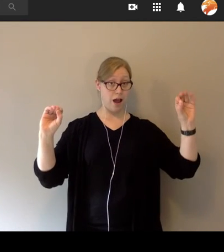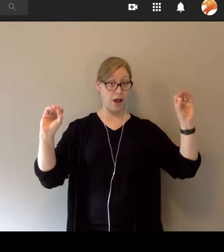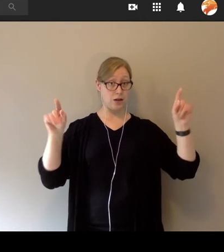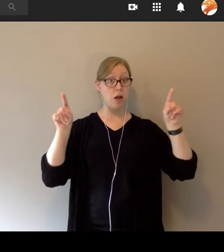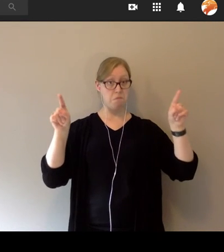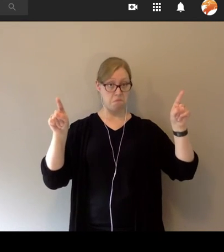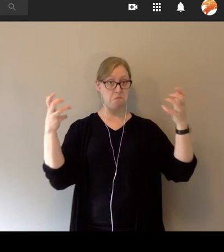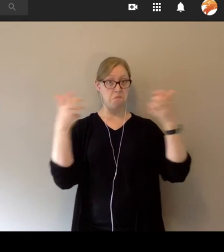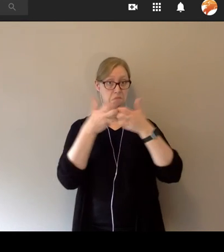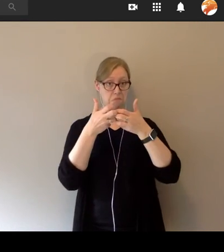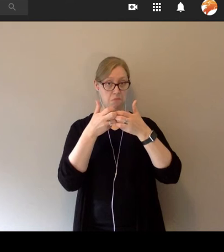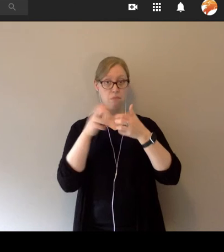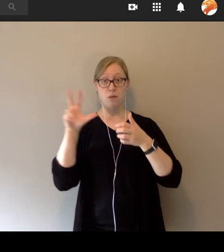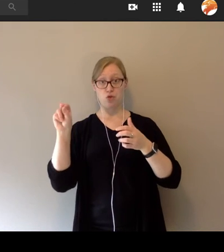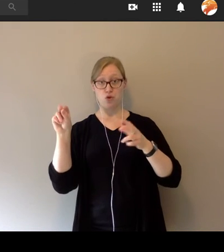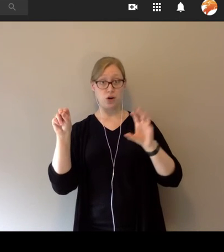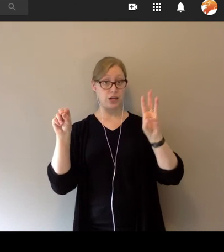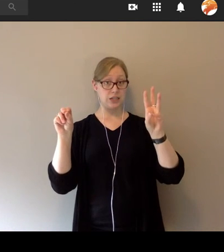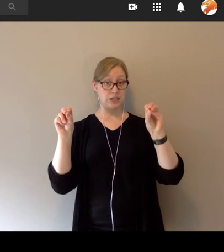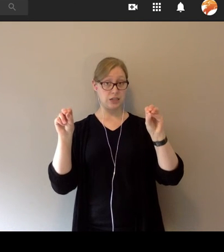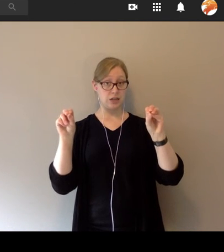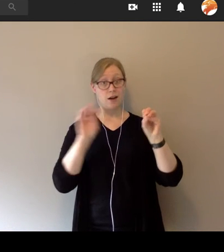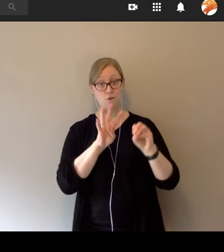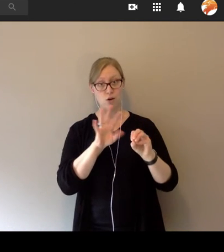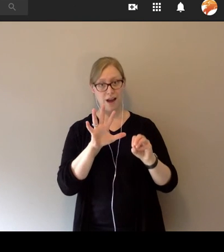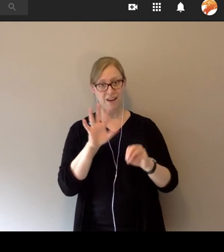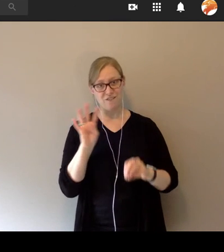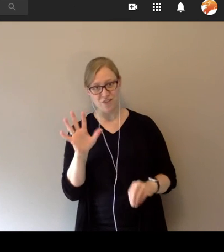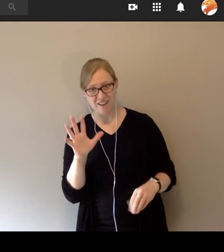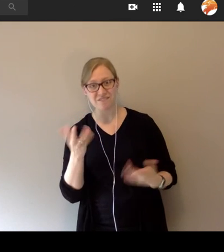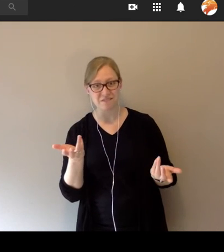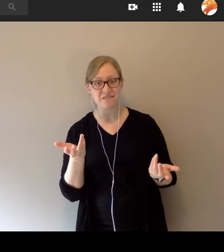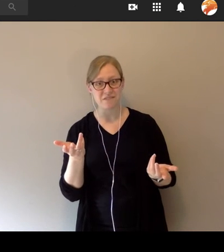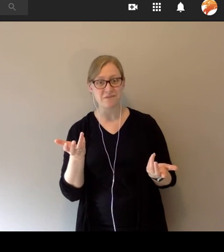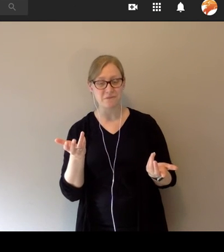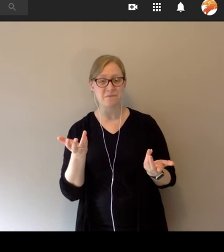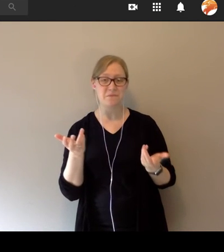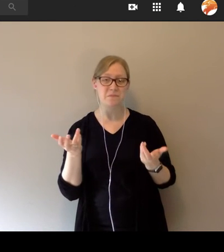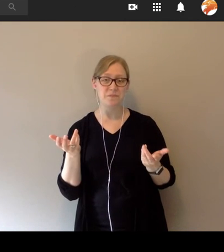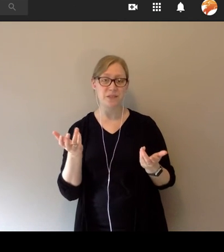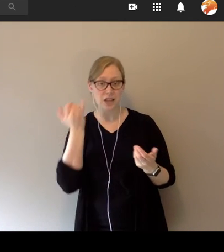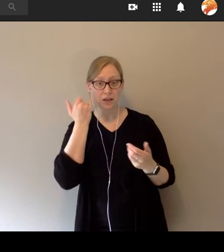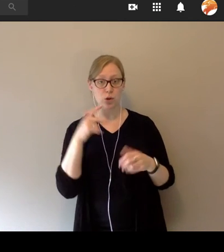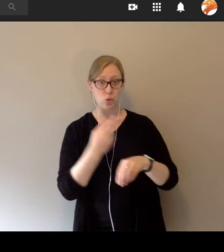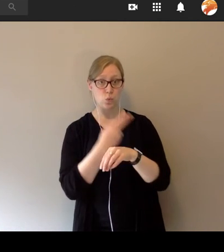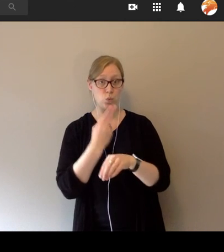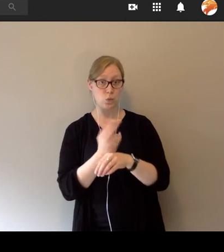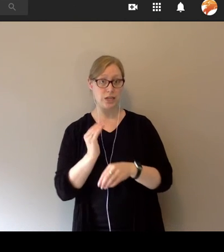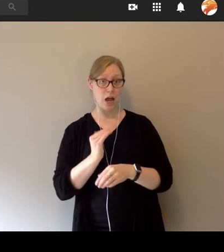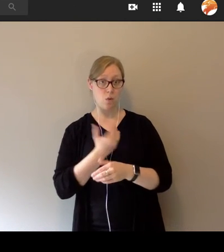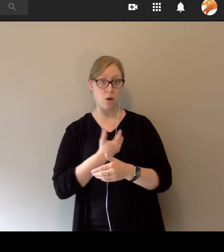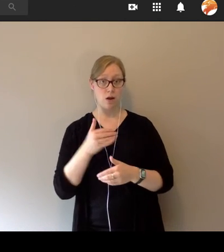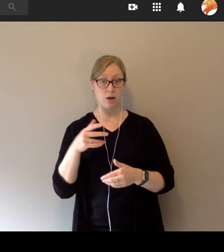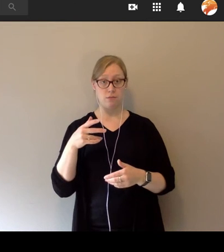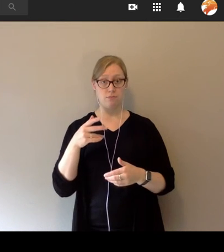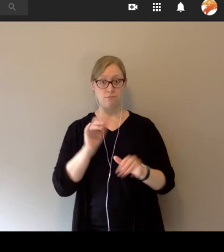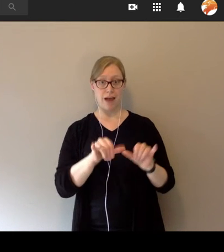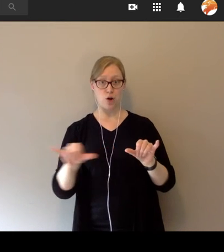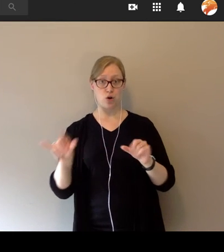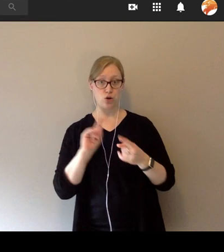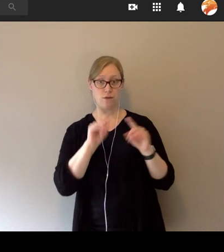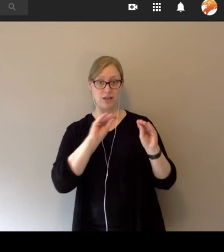30 and 60, and 45 is its own complement. So if we use that pattern to fill it in, I know that the sine of